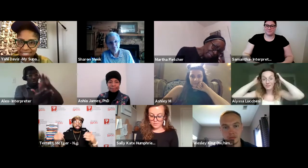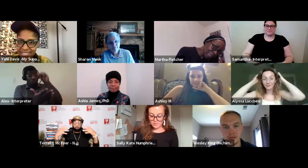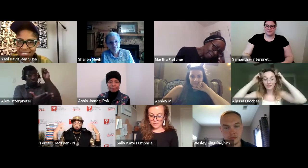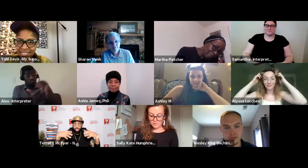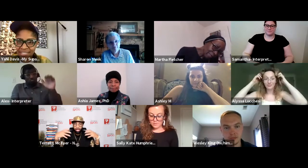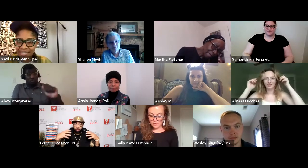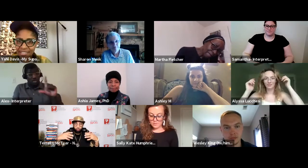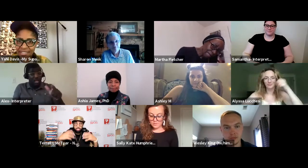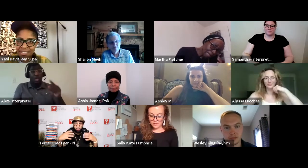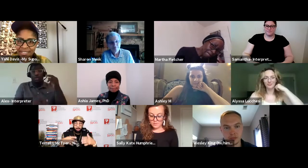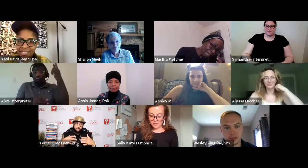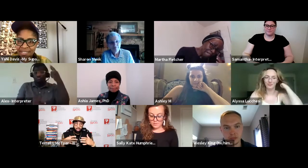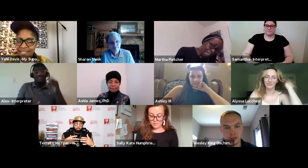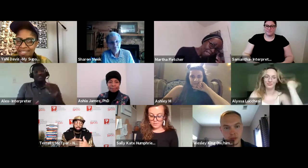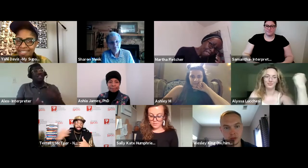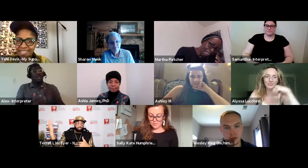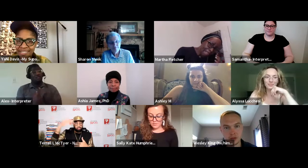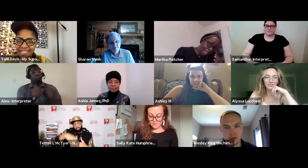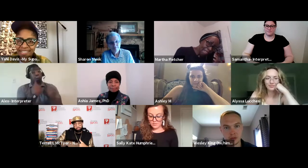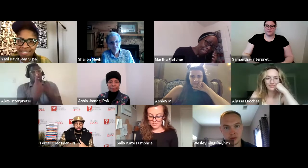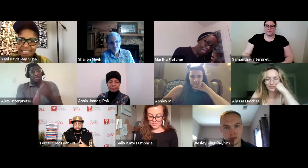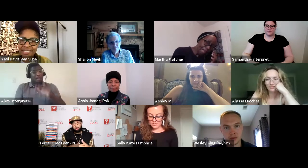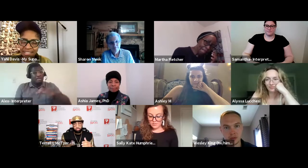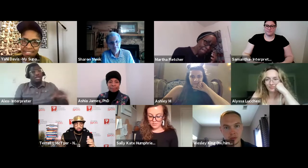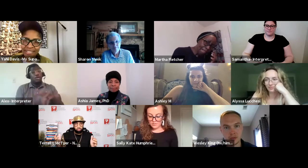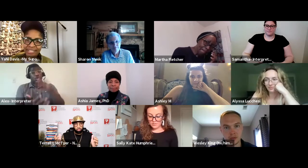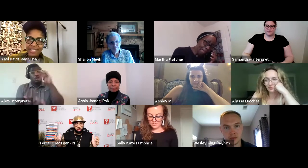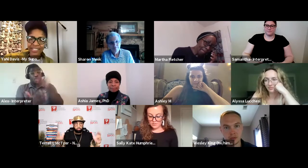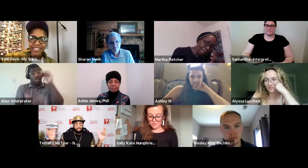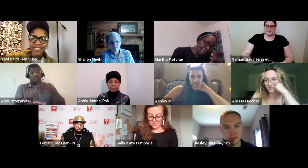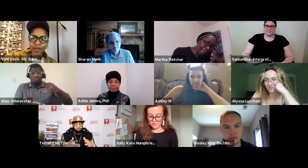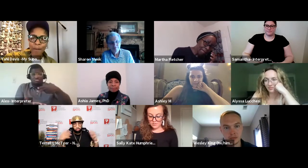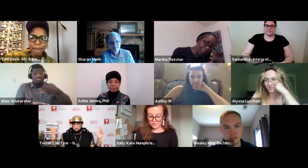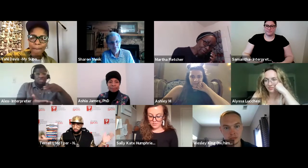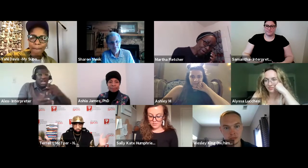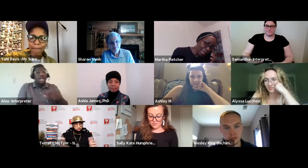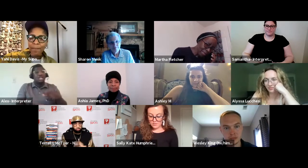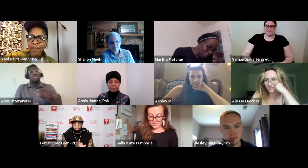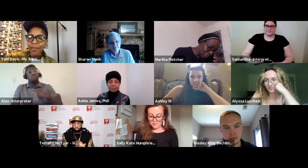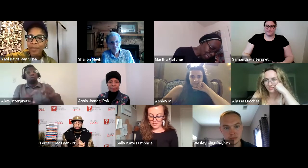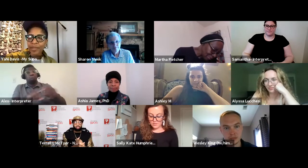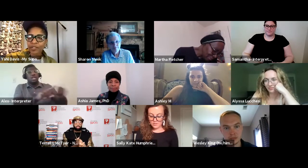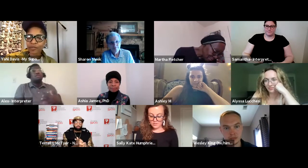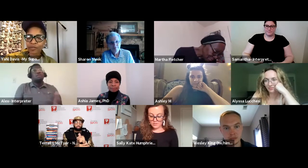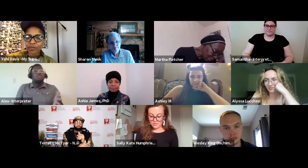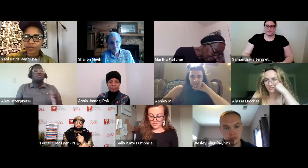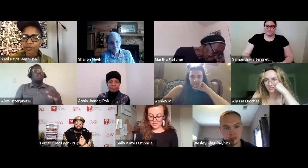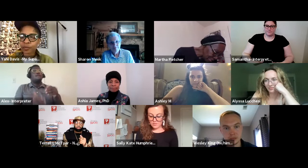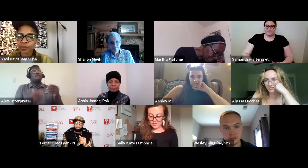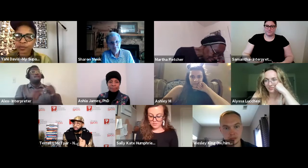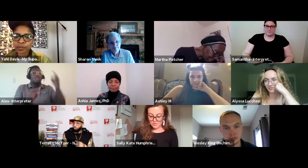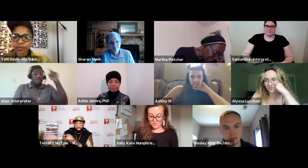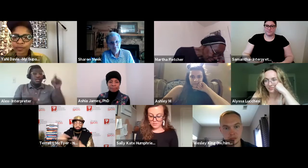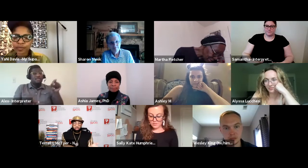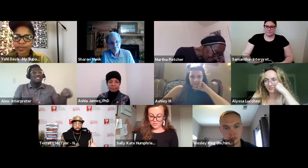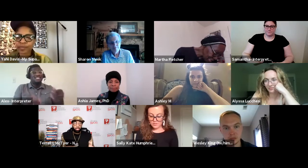So if we do our job as the leaders of the generation, or parents, or influencers in young people's